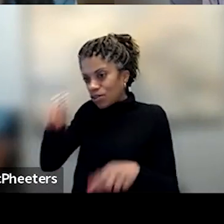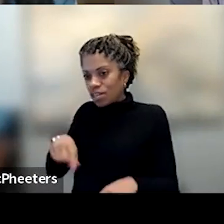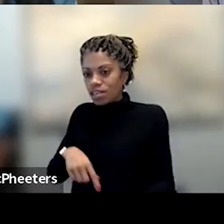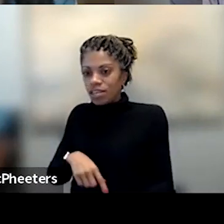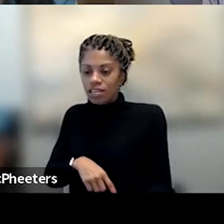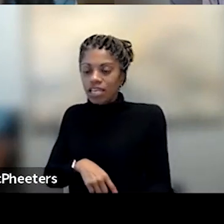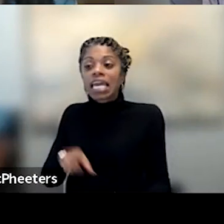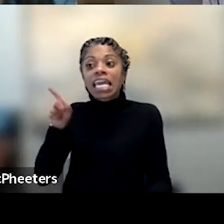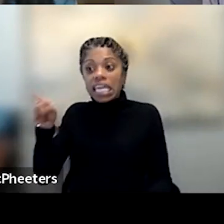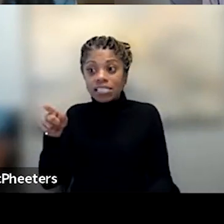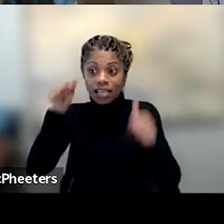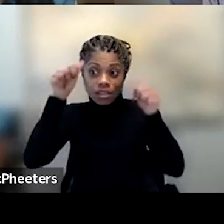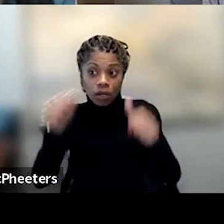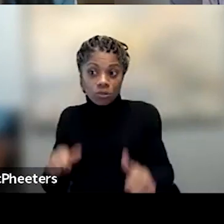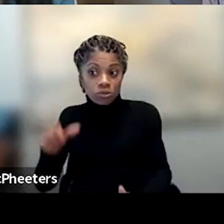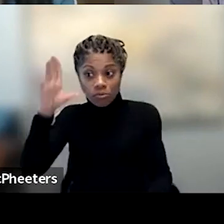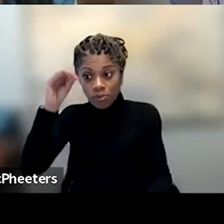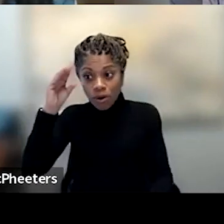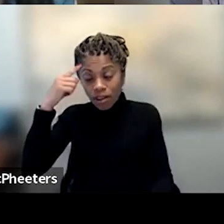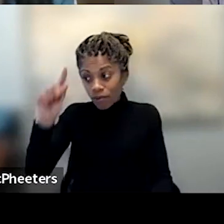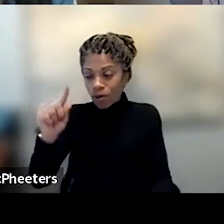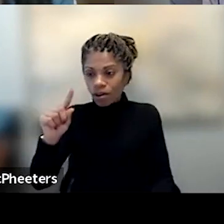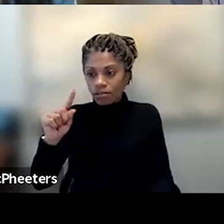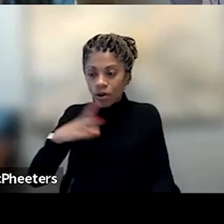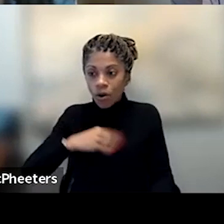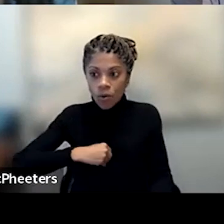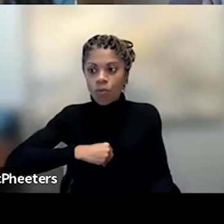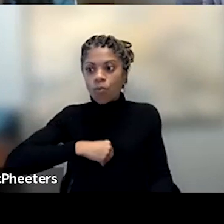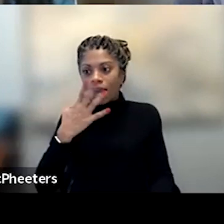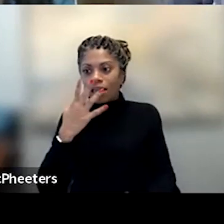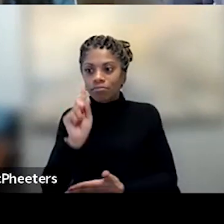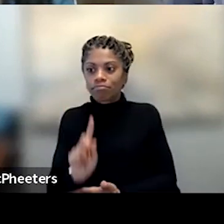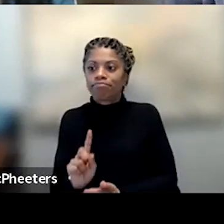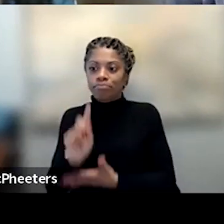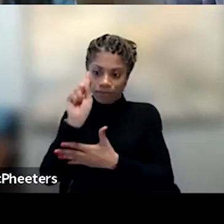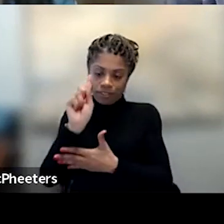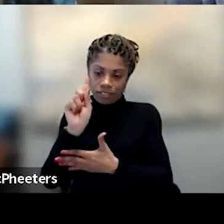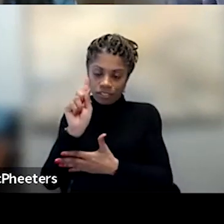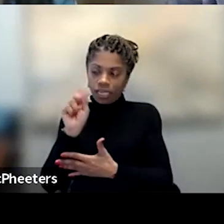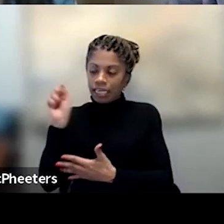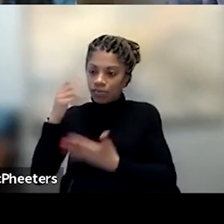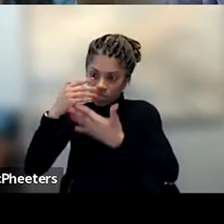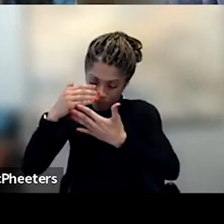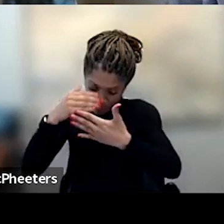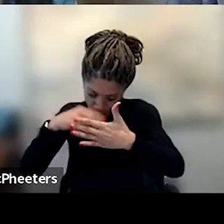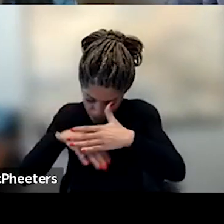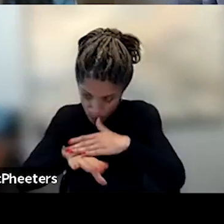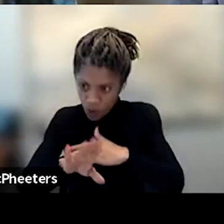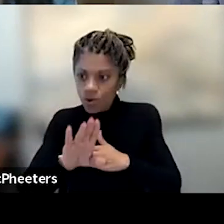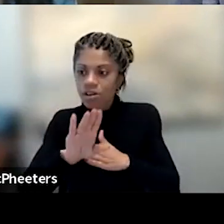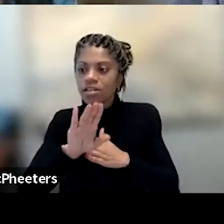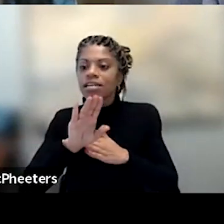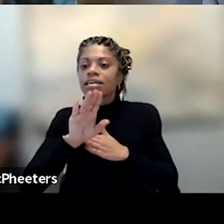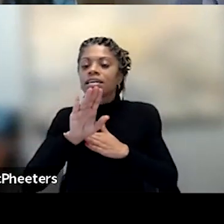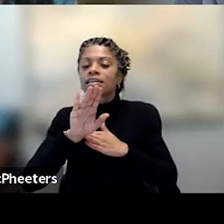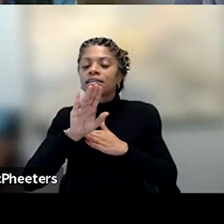white privilege. He was born into a family of generations of doctors. He was